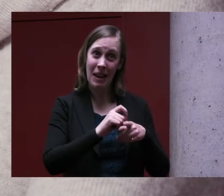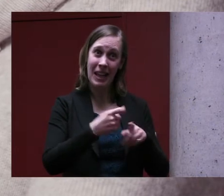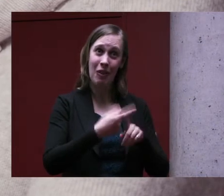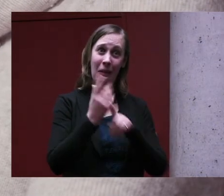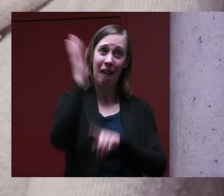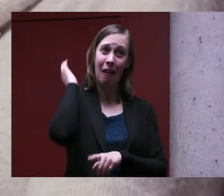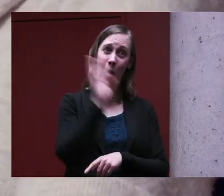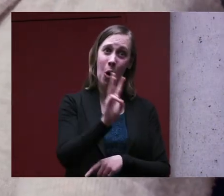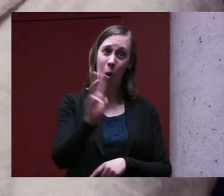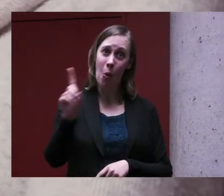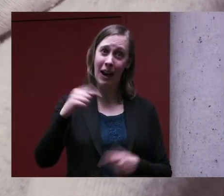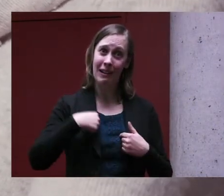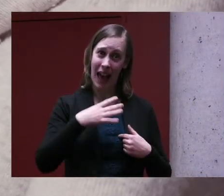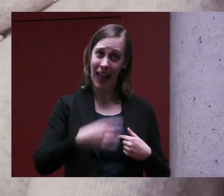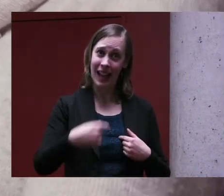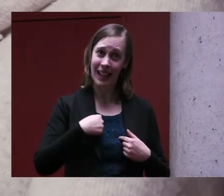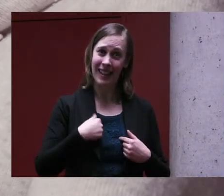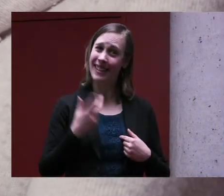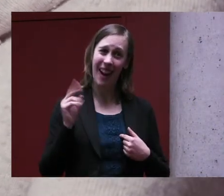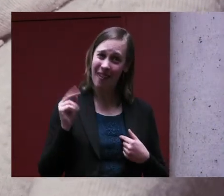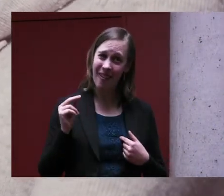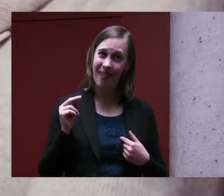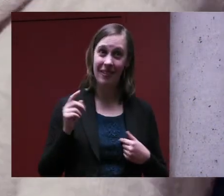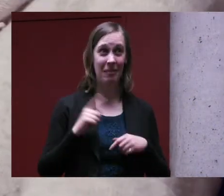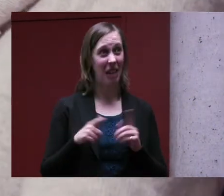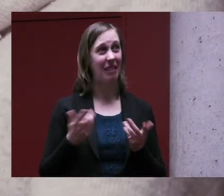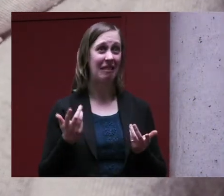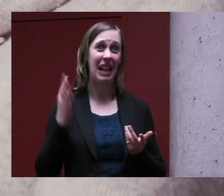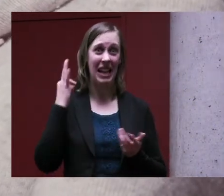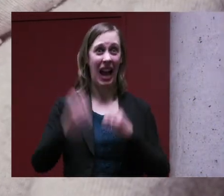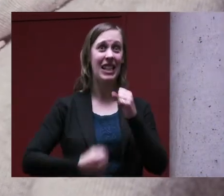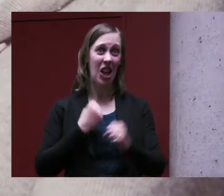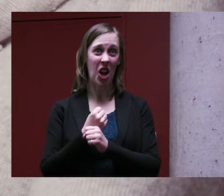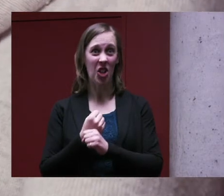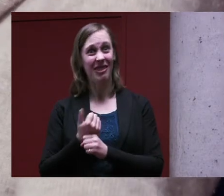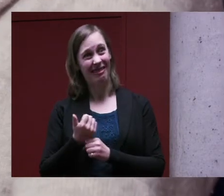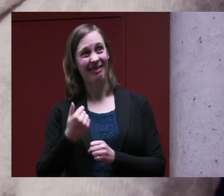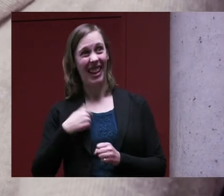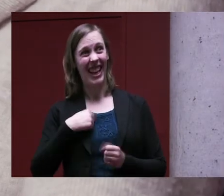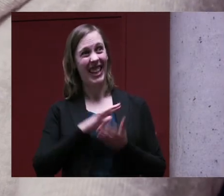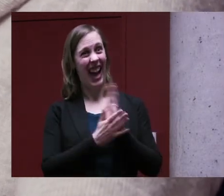War I? No, but after 9 years, a girl gets hungry.